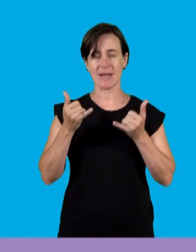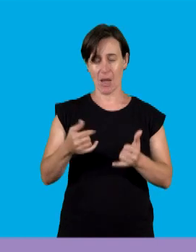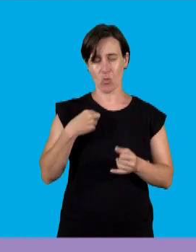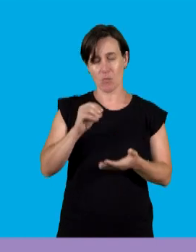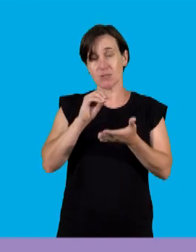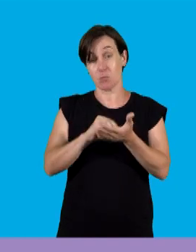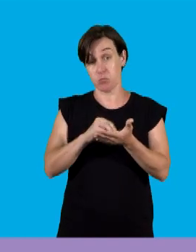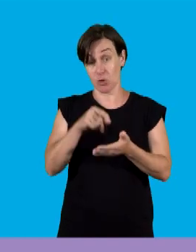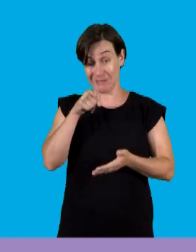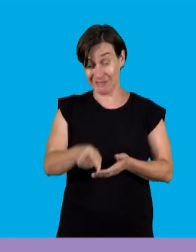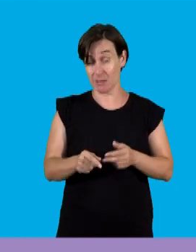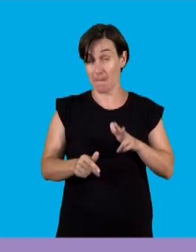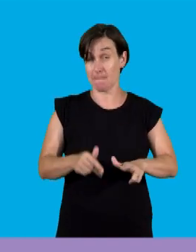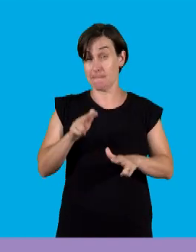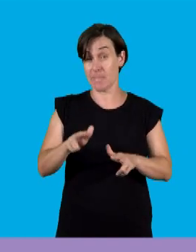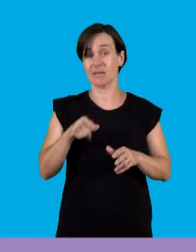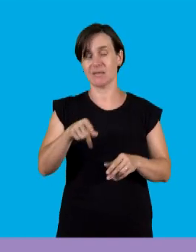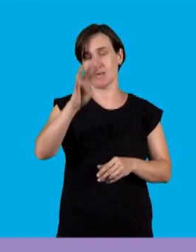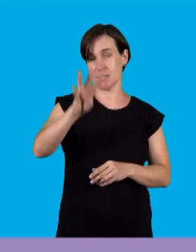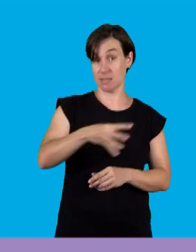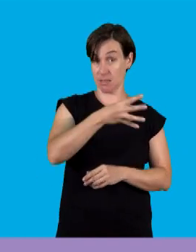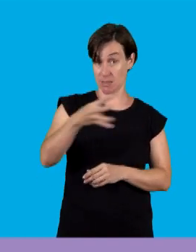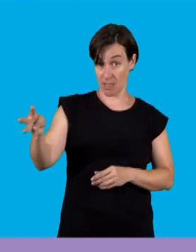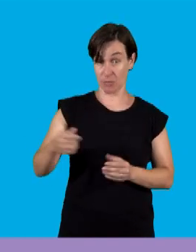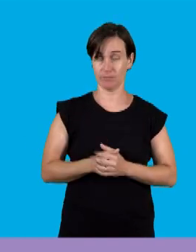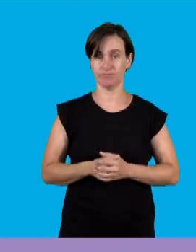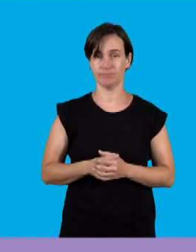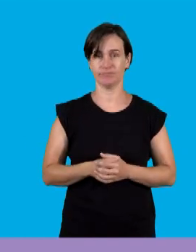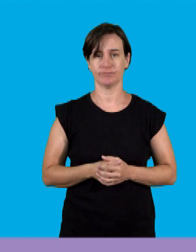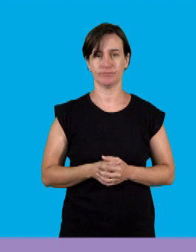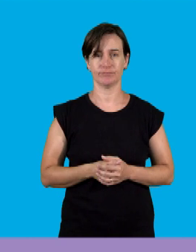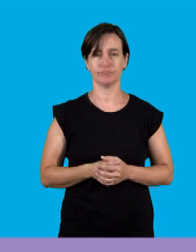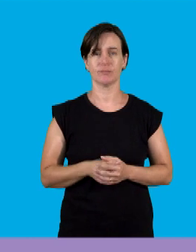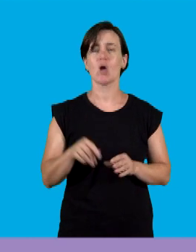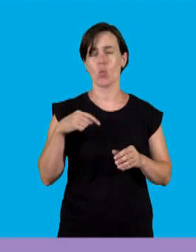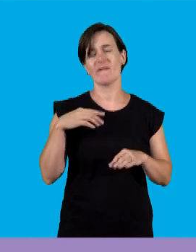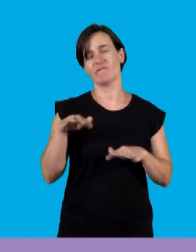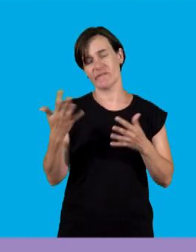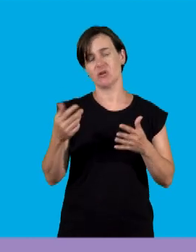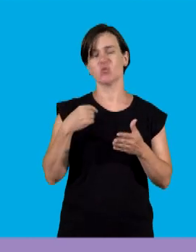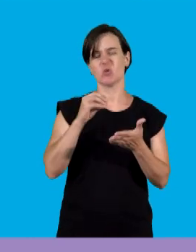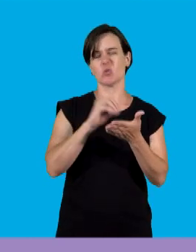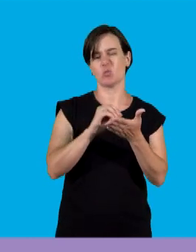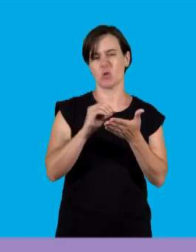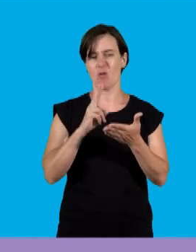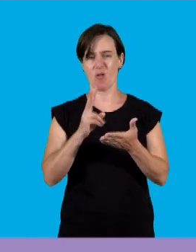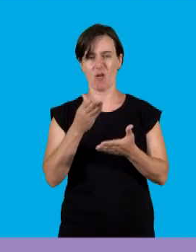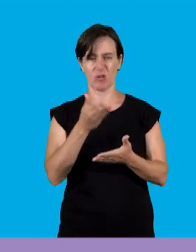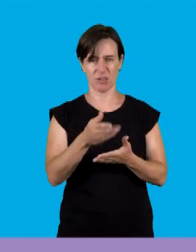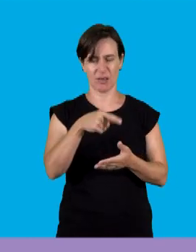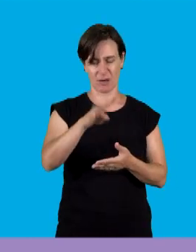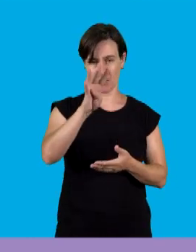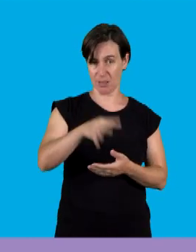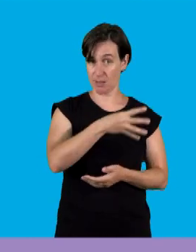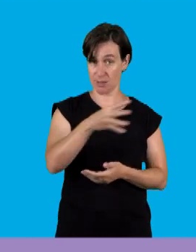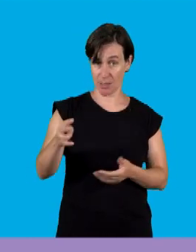or represent this geometric pattern in our table. So we've already found the first 6 terms, so we are just going to represent